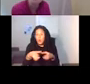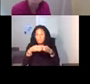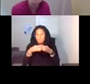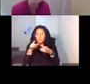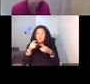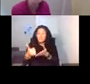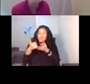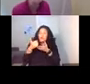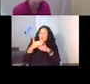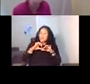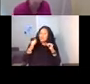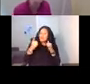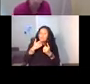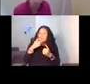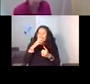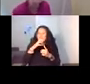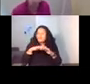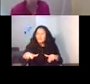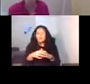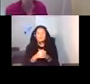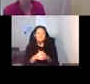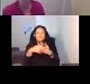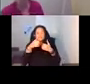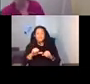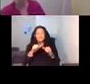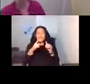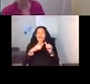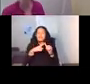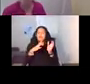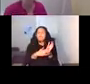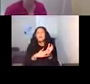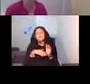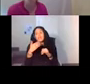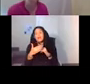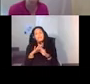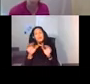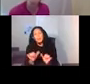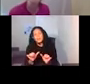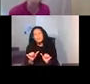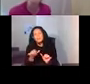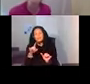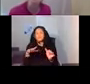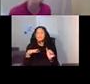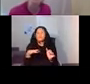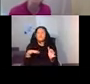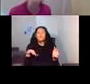workshops for the children as well. And Annabel Moulton comes last but not least, who was the viol player. You heard a little bit of